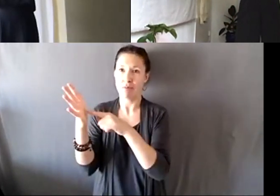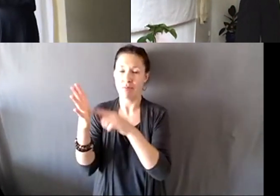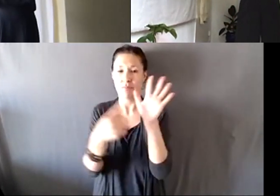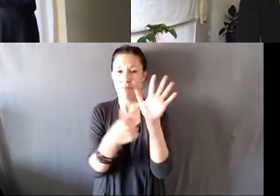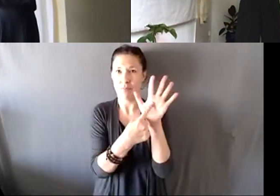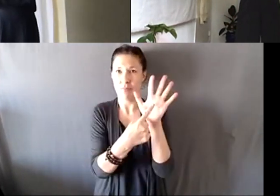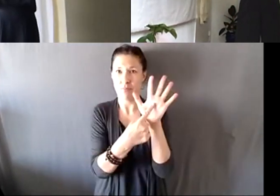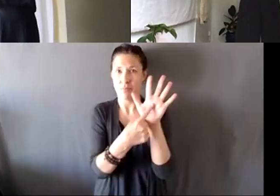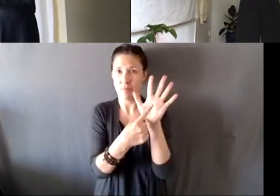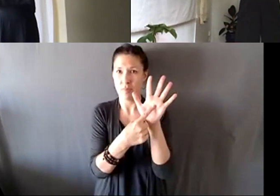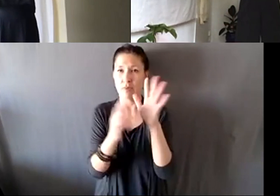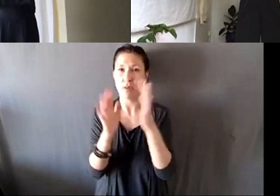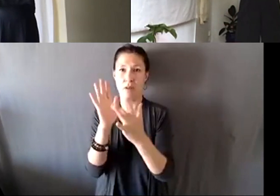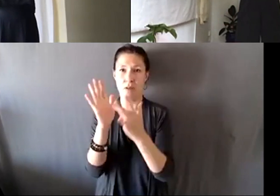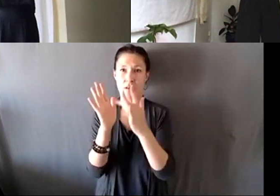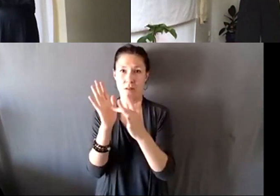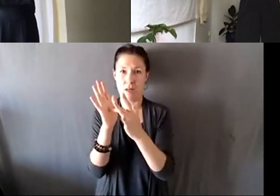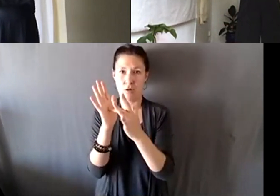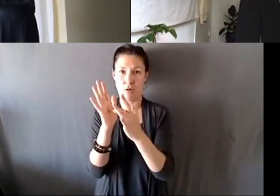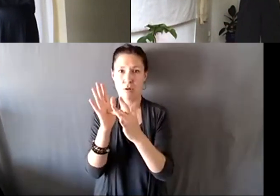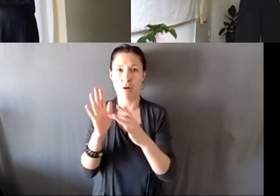come to the level of the heart.